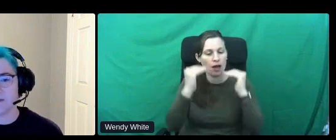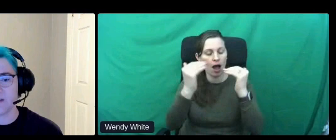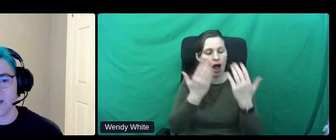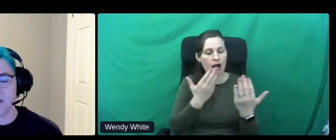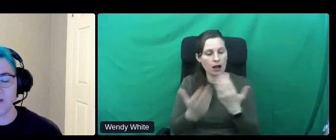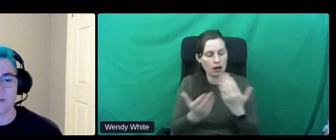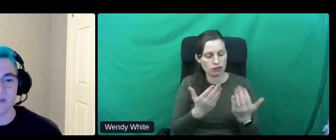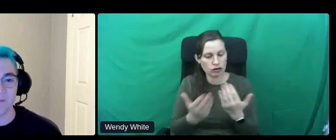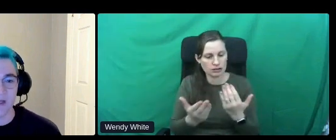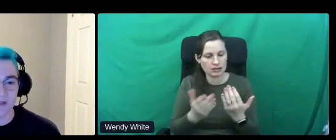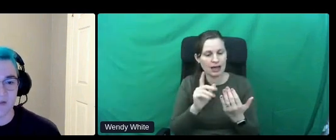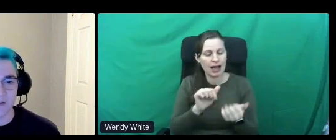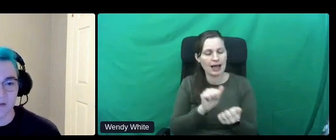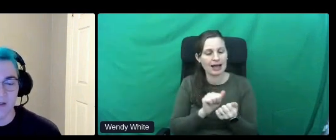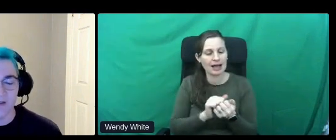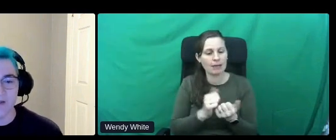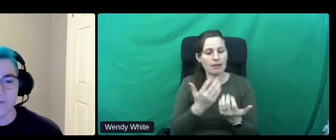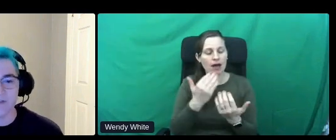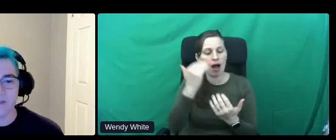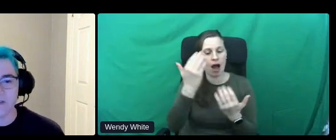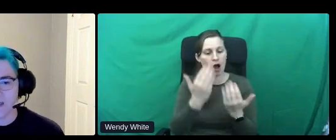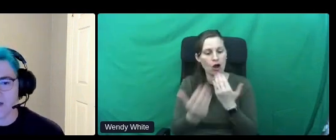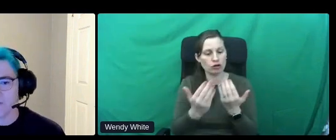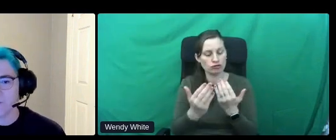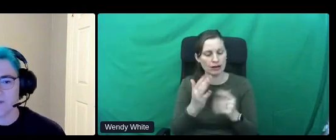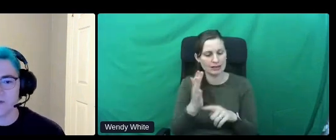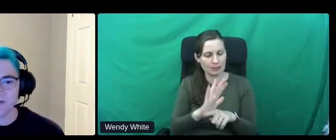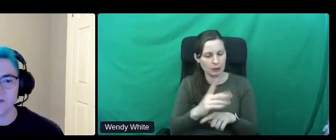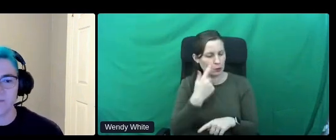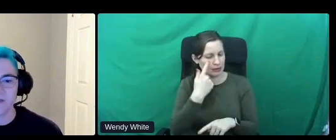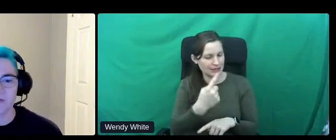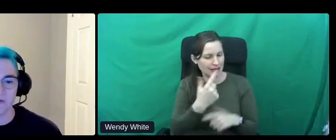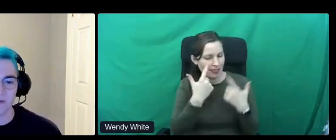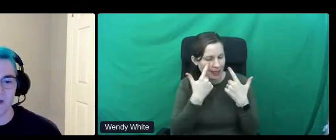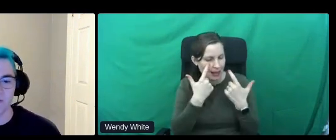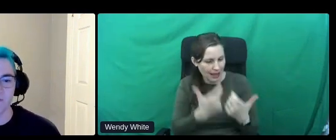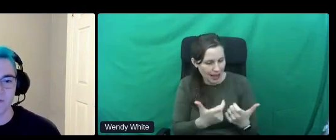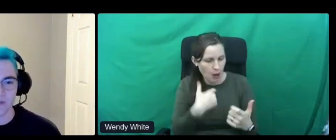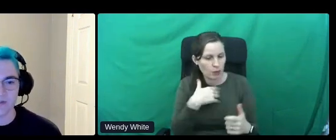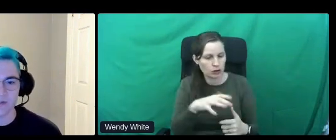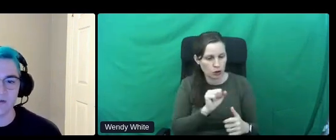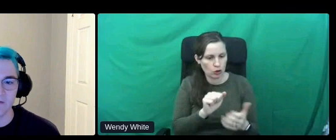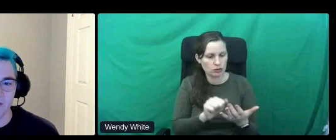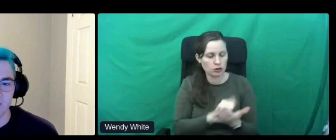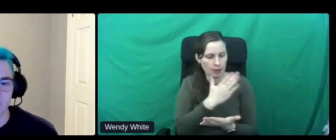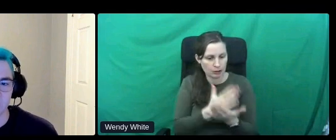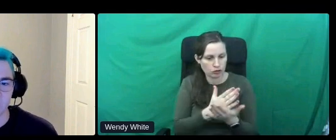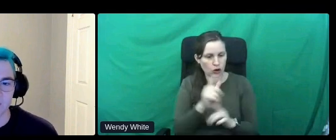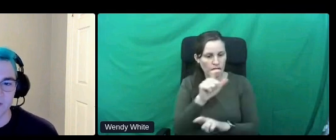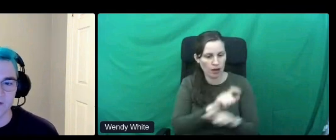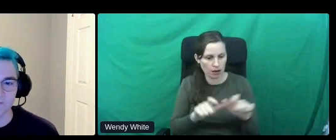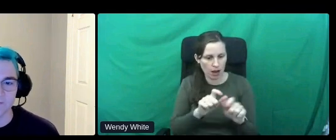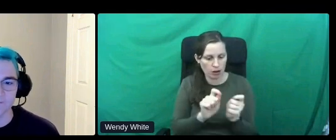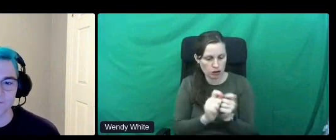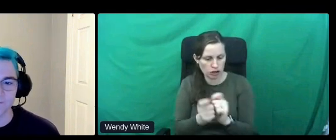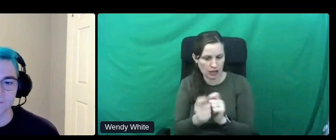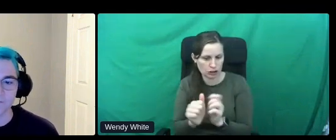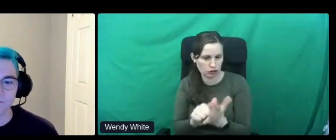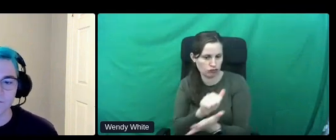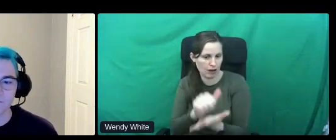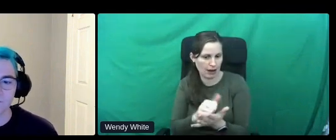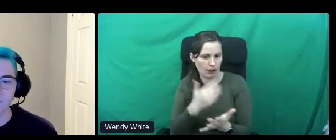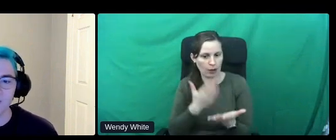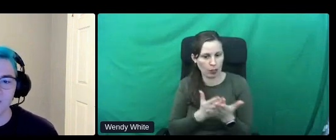keep the high contrast cinematics on, you will see the care that we took to make sure that colors were changing correctly as we went along.